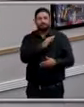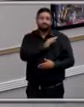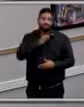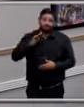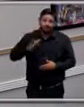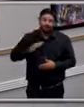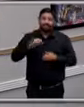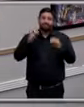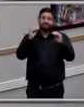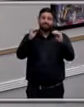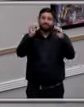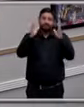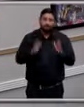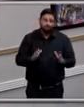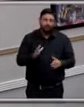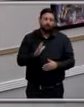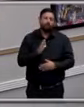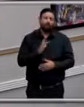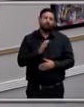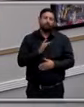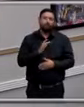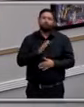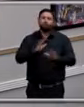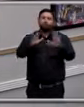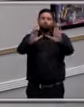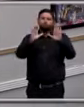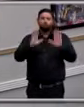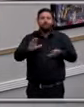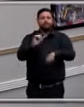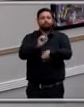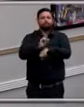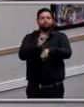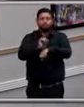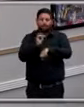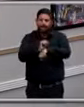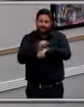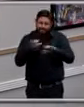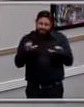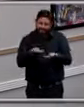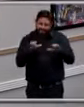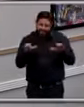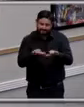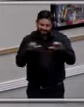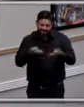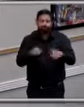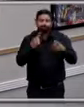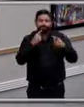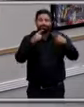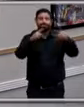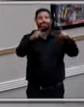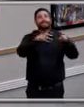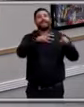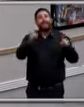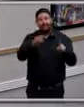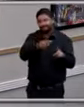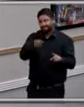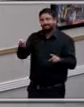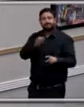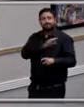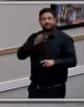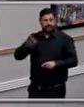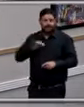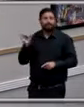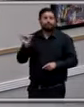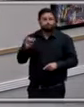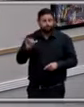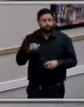teachers have done a great job of making things happen, and so has the rest of our staff. We are going to